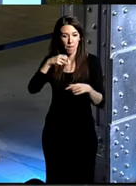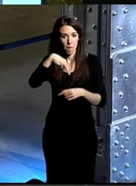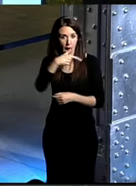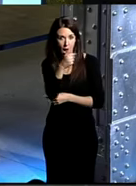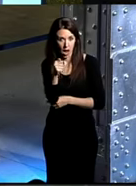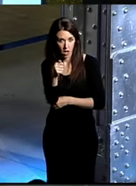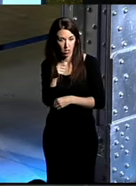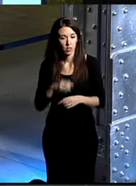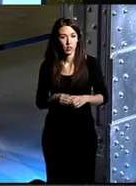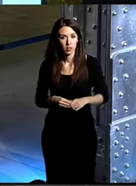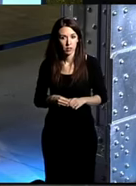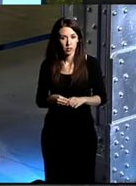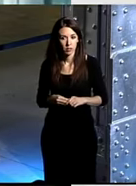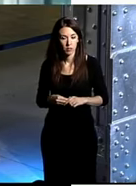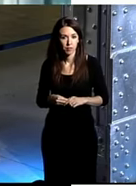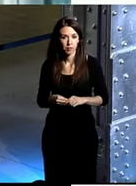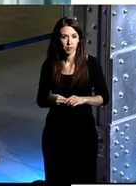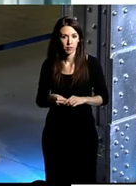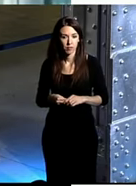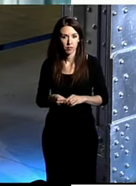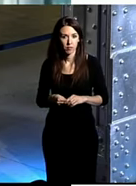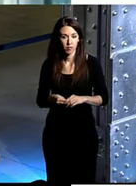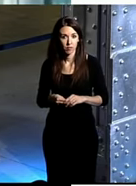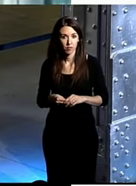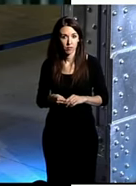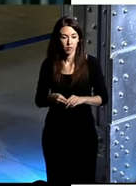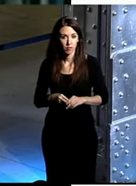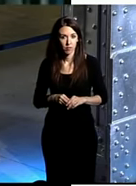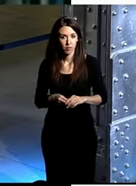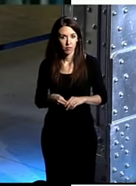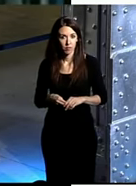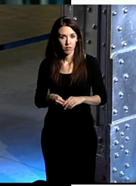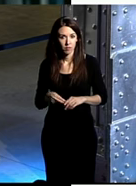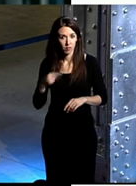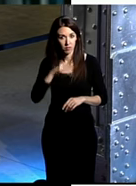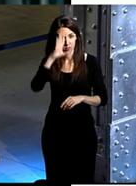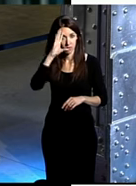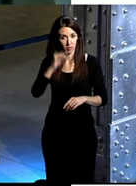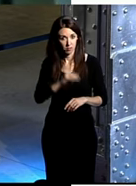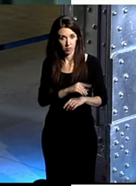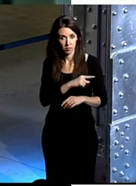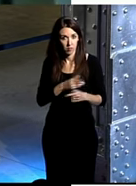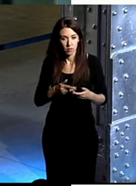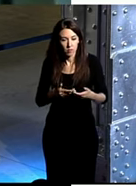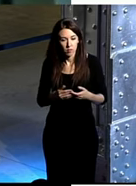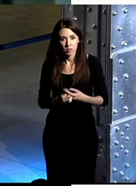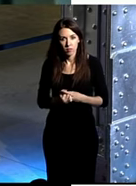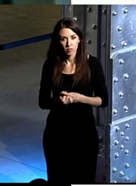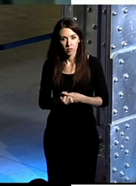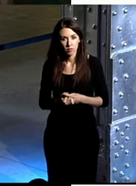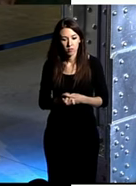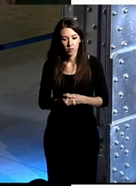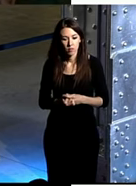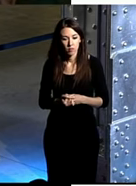Bob Dylan, to improve my language skills, I've read all your Esto es lyrics. una máquina inteligente de IBM que se llama I can Watson. read 800 million pages